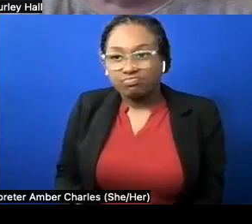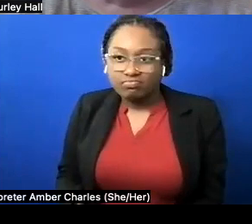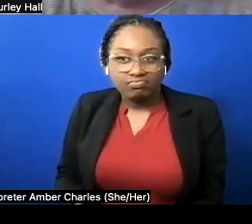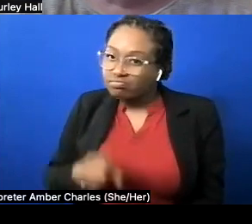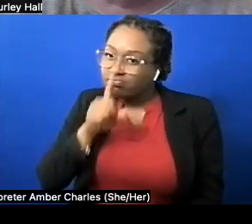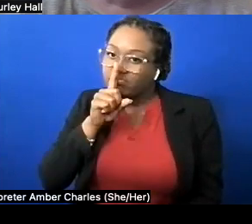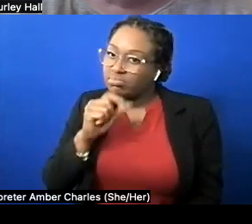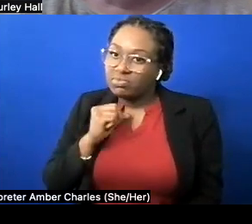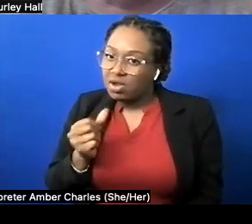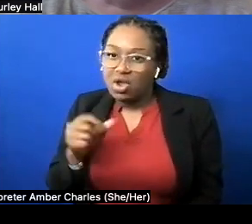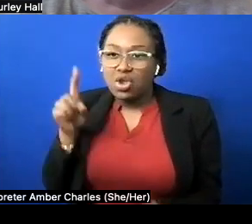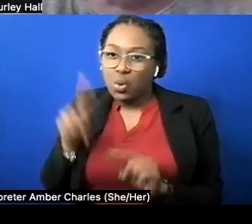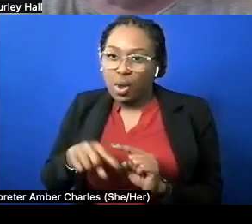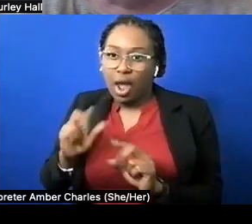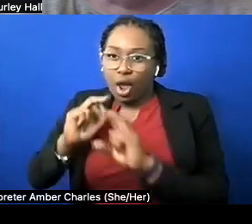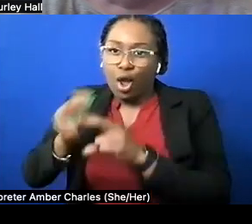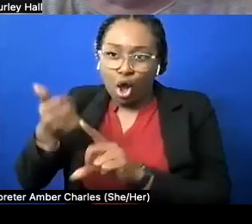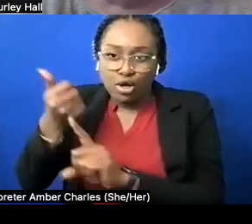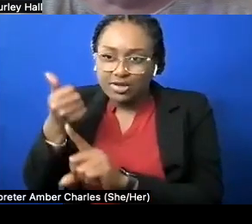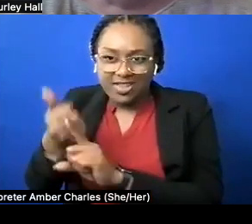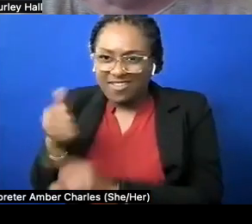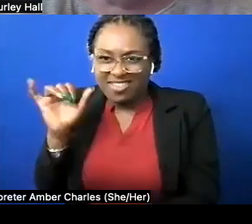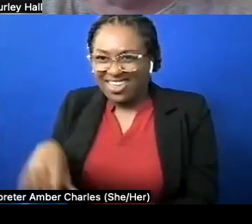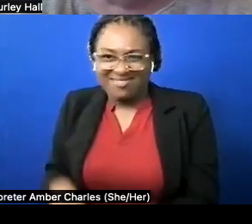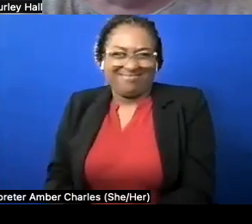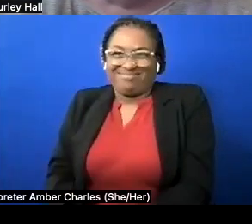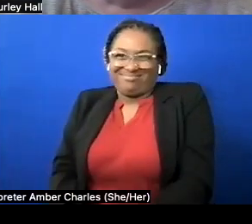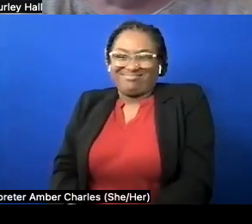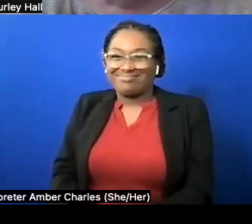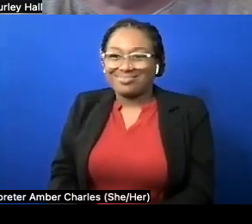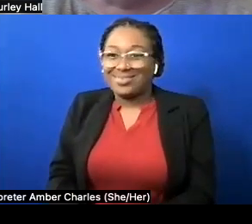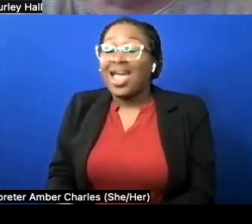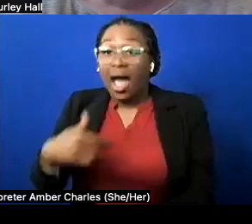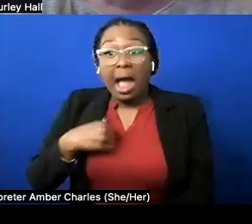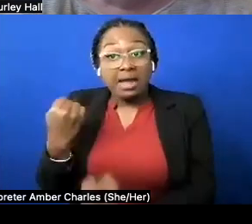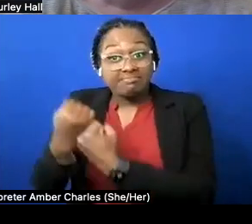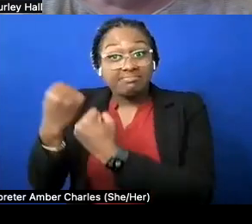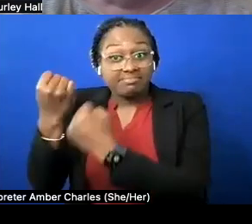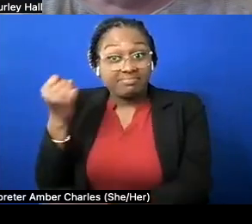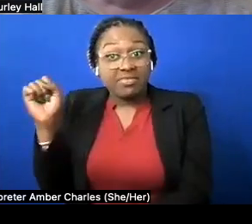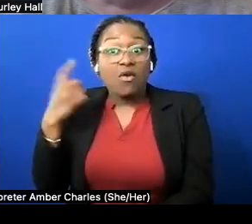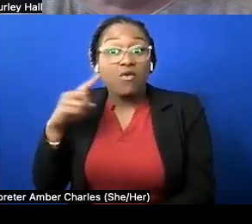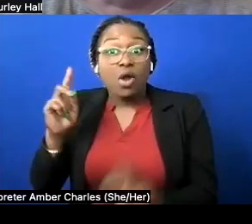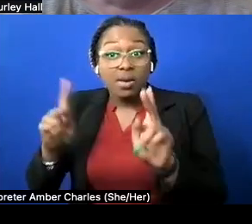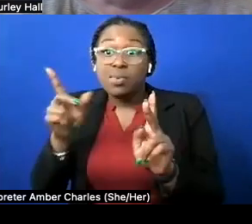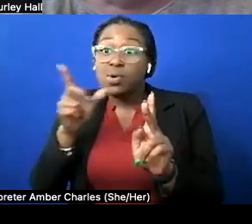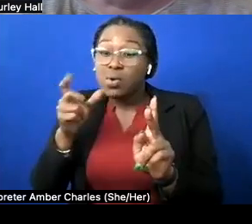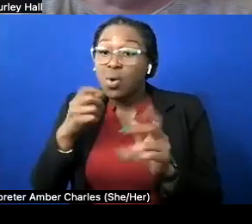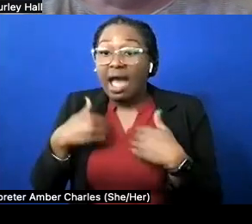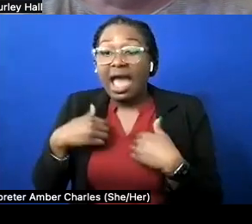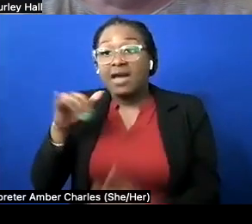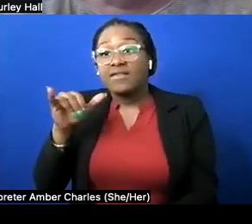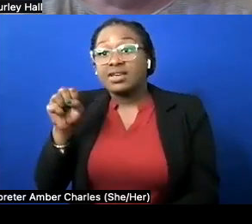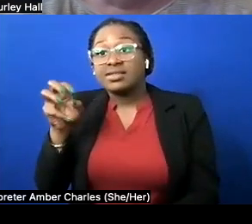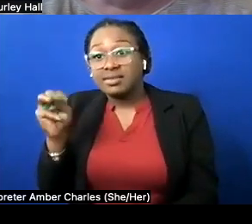They're not. You don't get to call yourself that. As much as I advocate for, you know, people who face isms or whatever, I